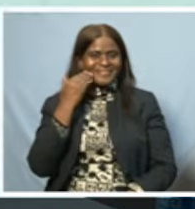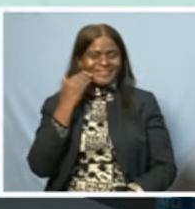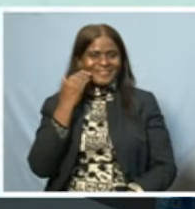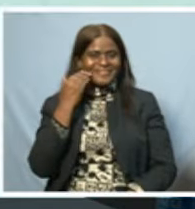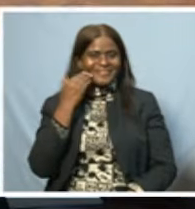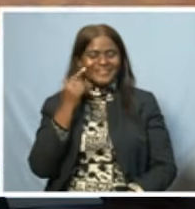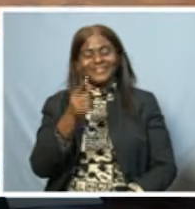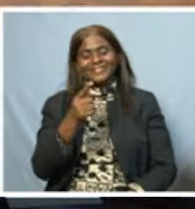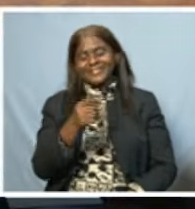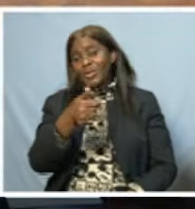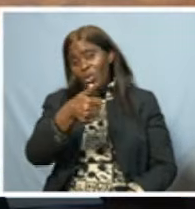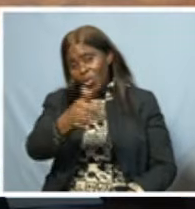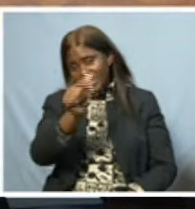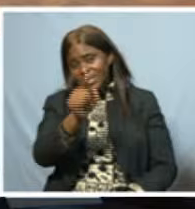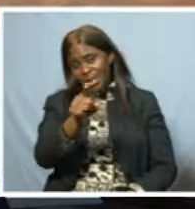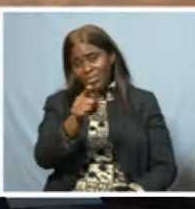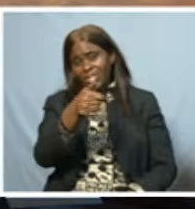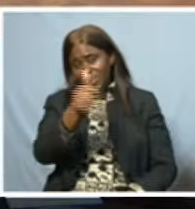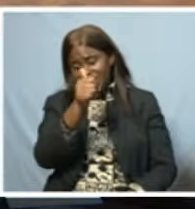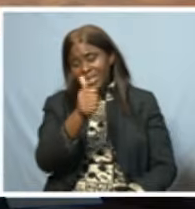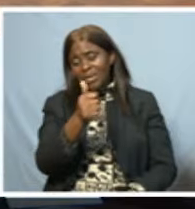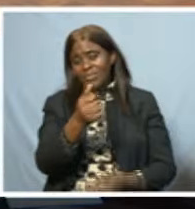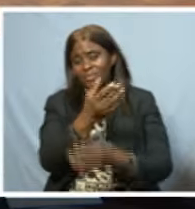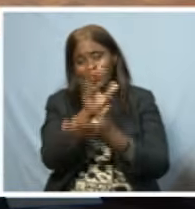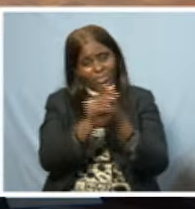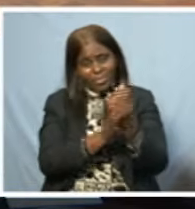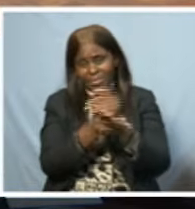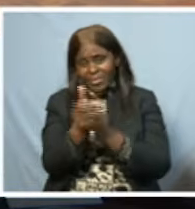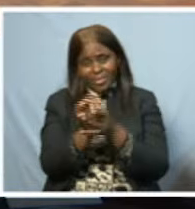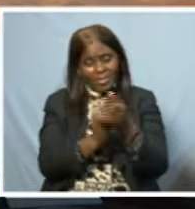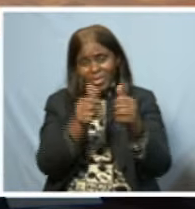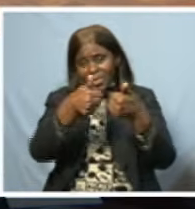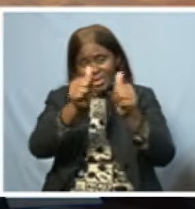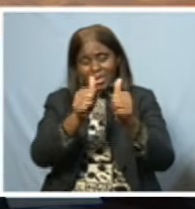You are relinquishing it yourself. You are in a hurry to go.